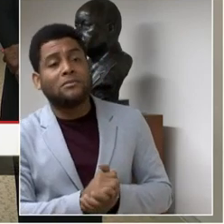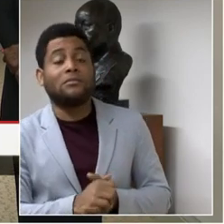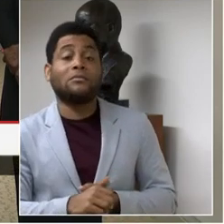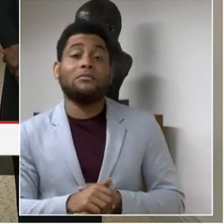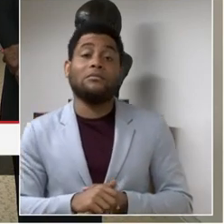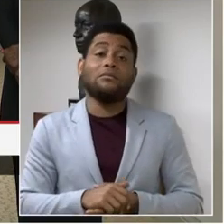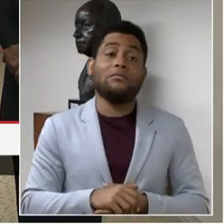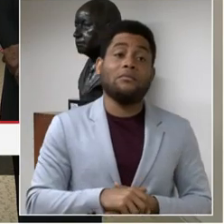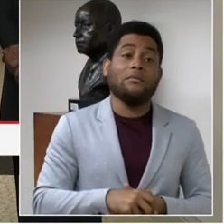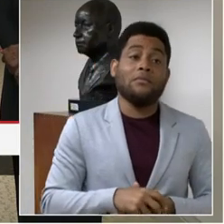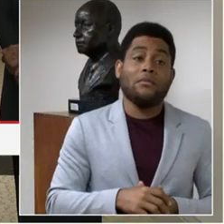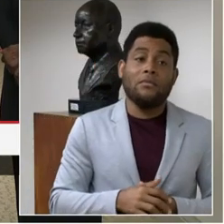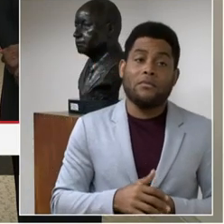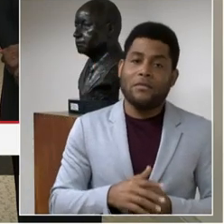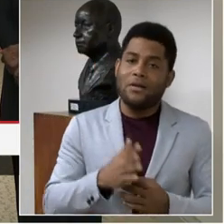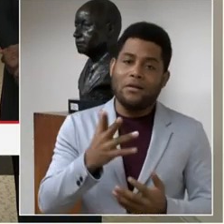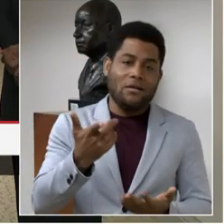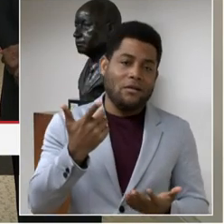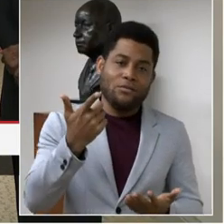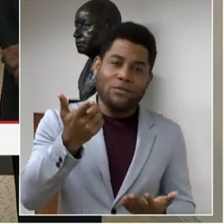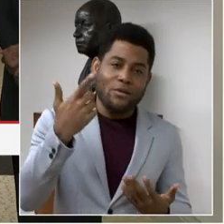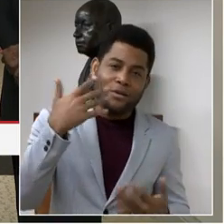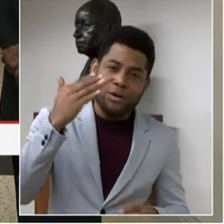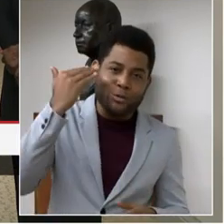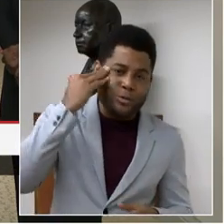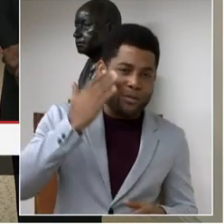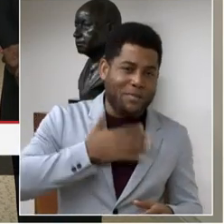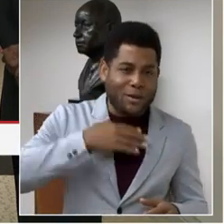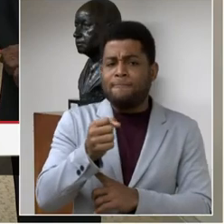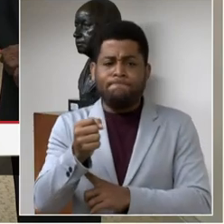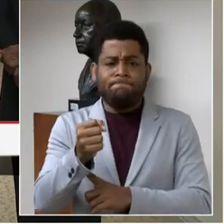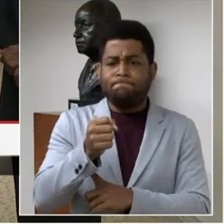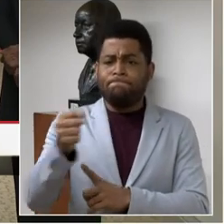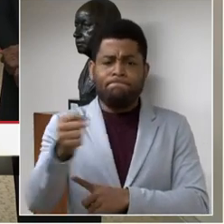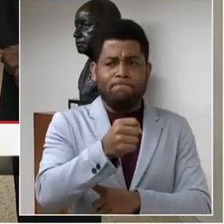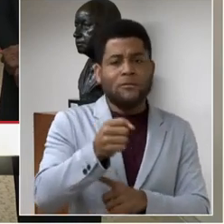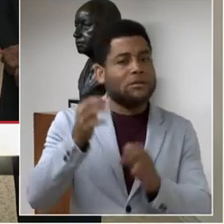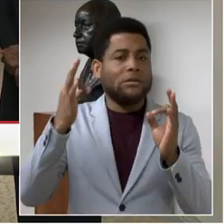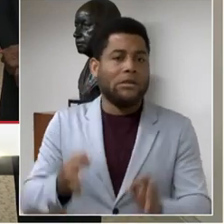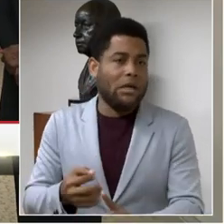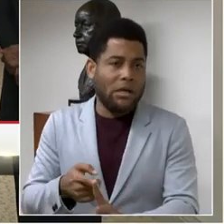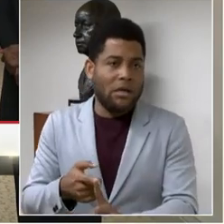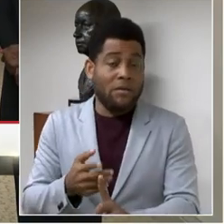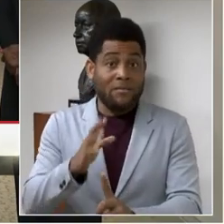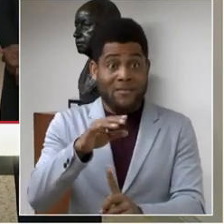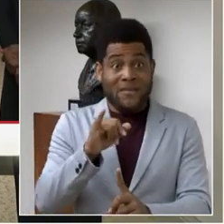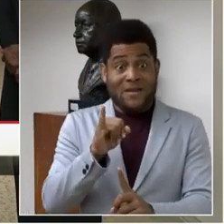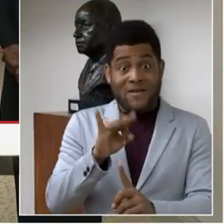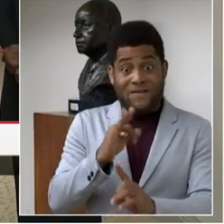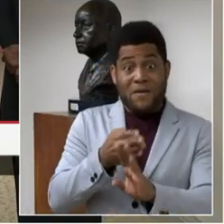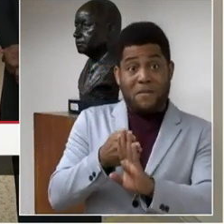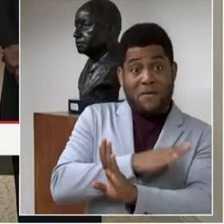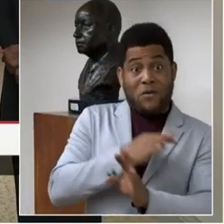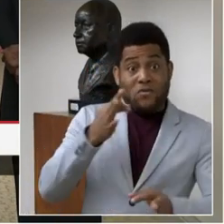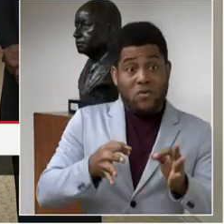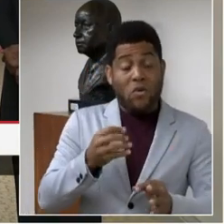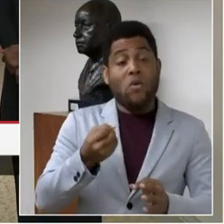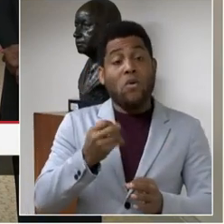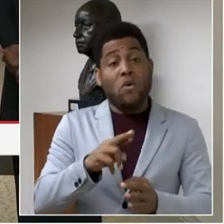was important to you to see clarified or strengthened? Sure. I'll say this, and